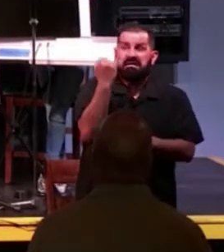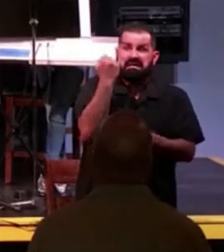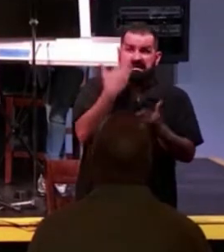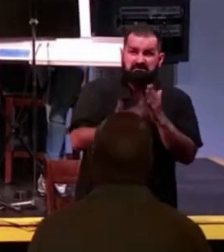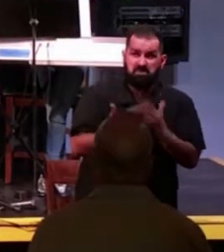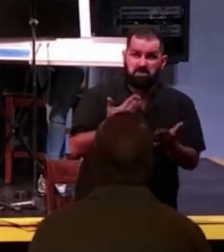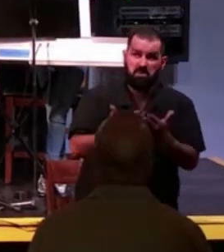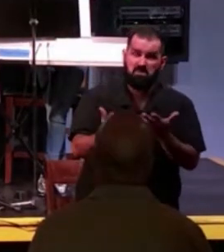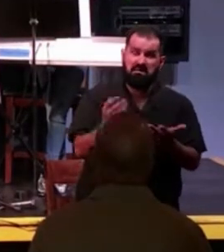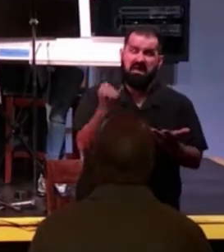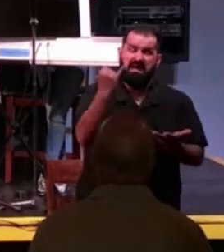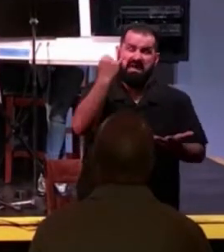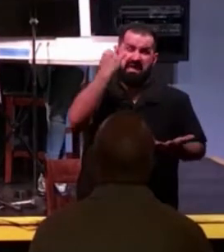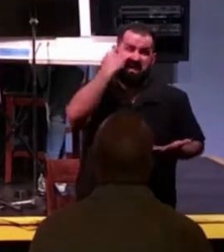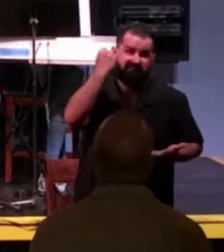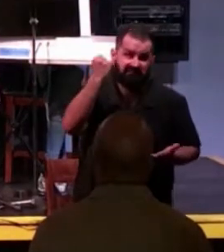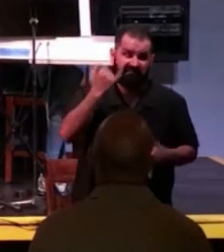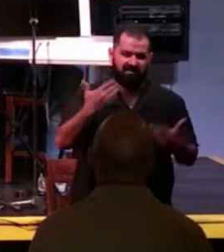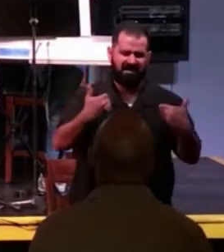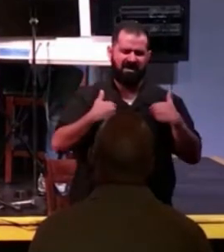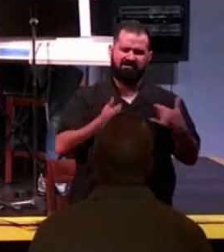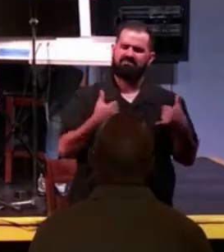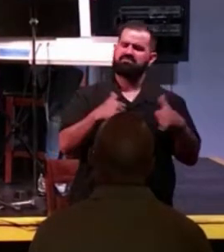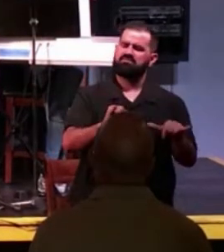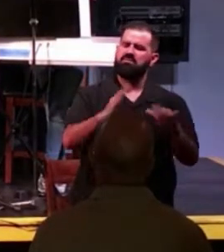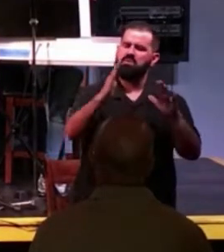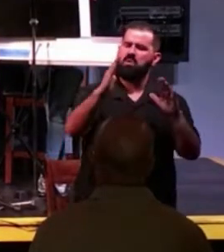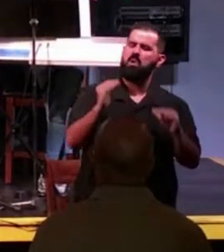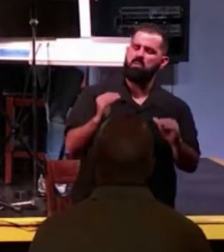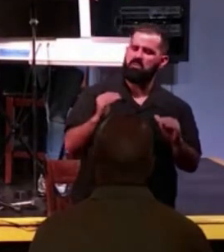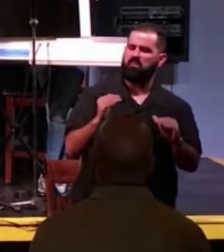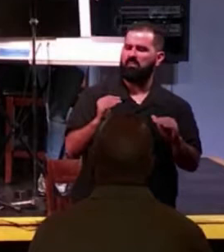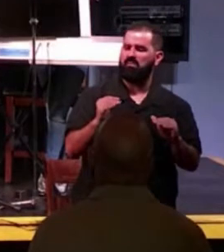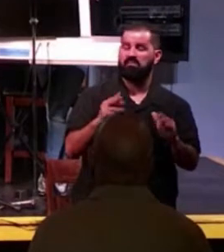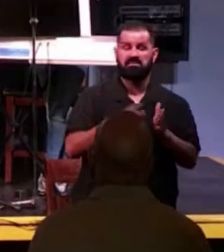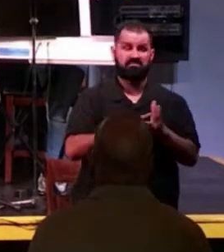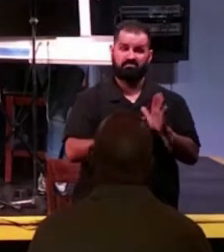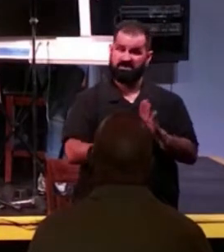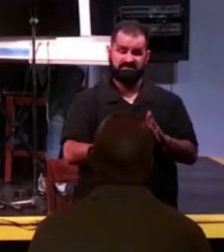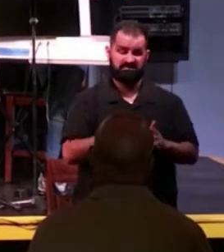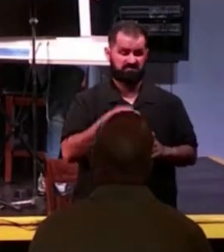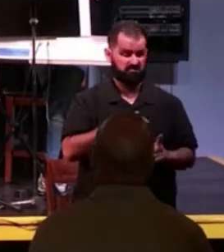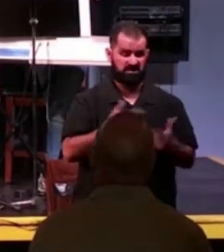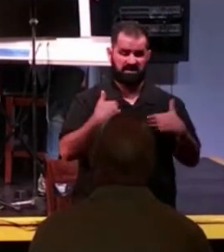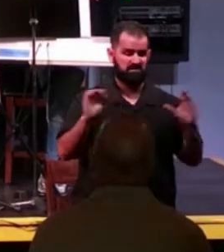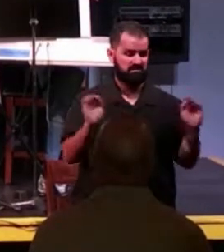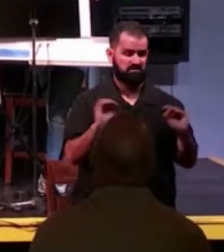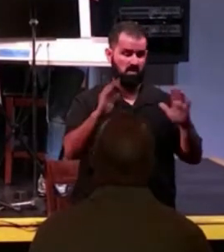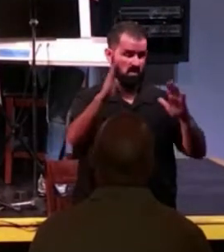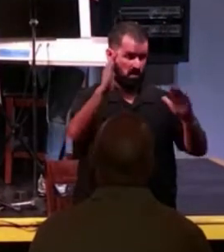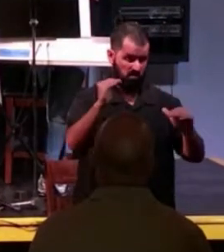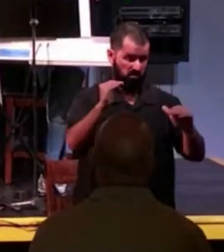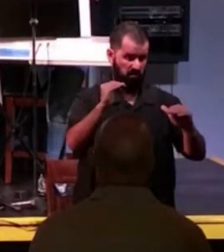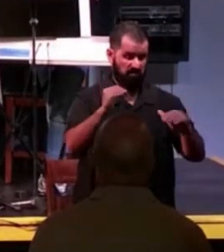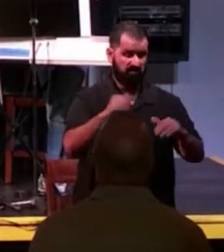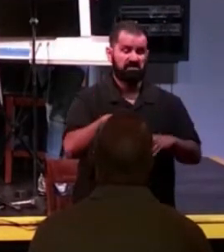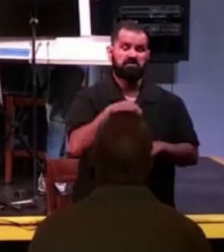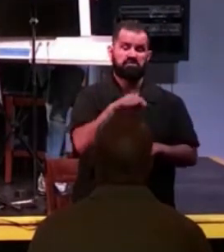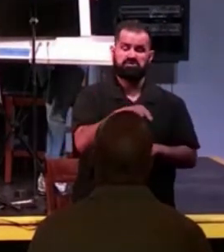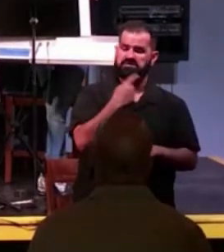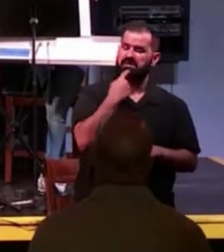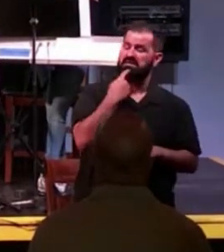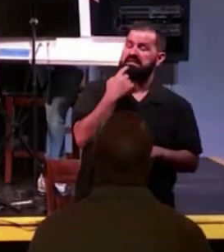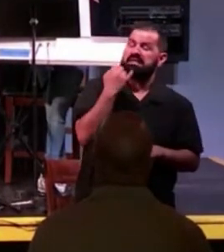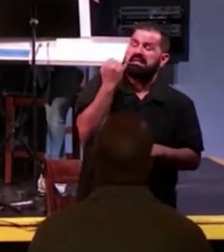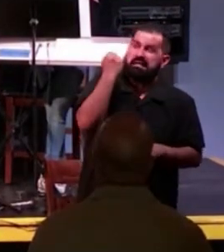though if there's still hope, meaning she's hopeless. Even if there was